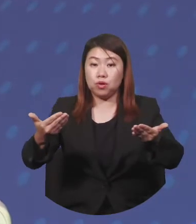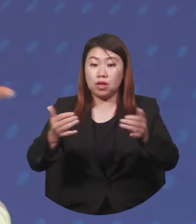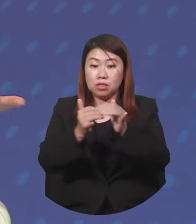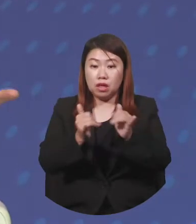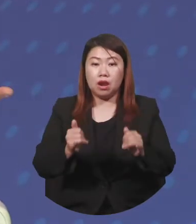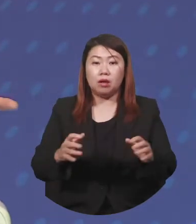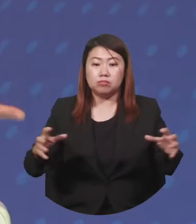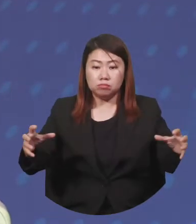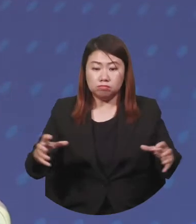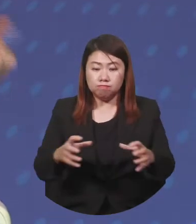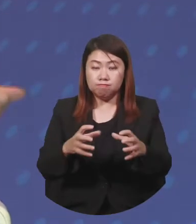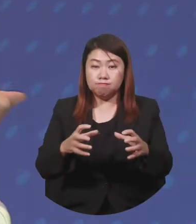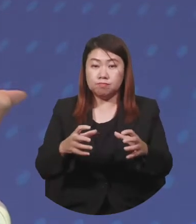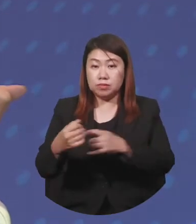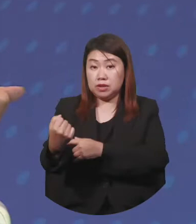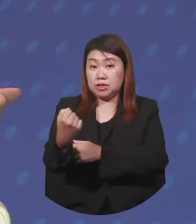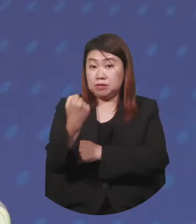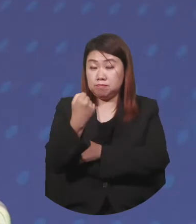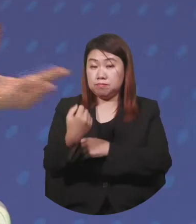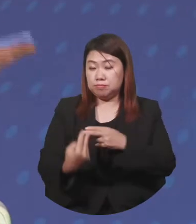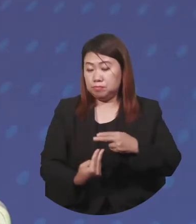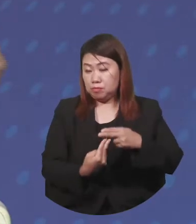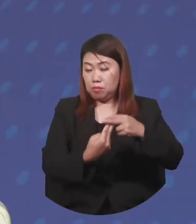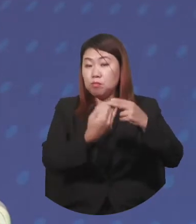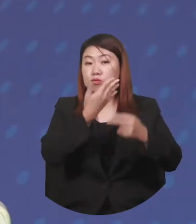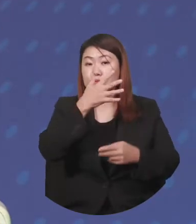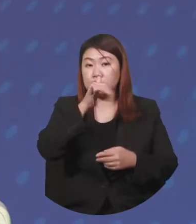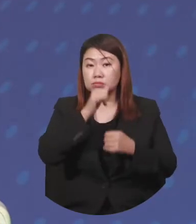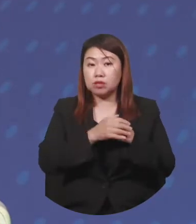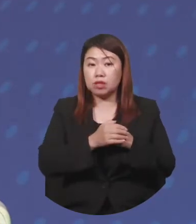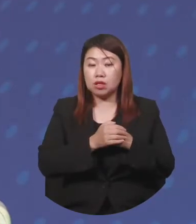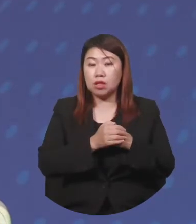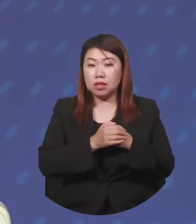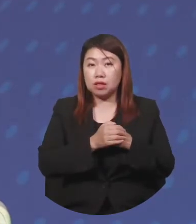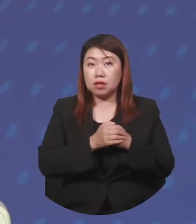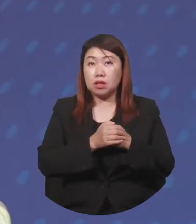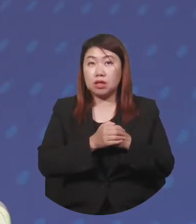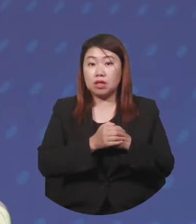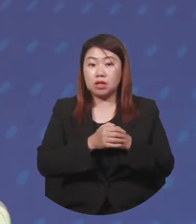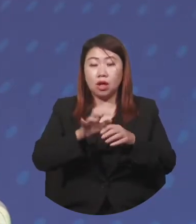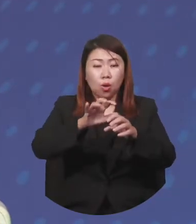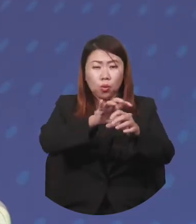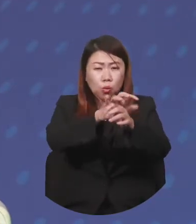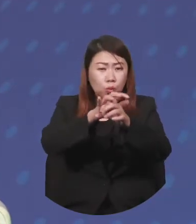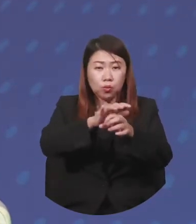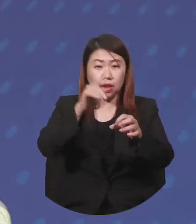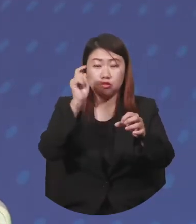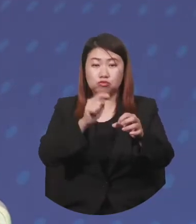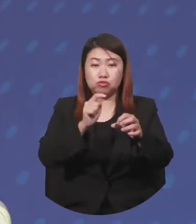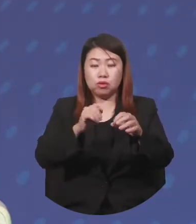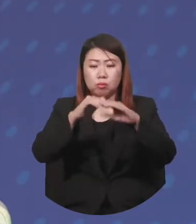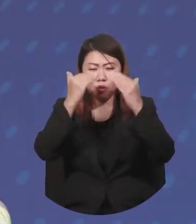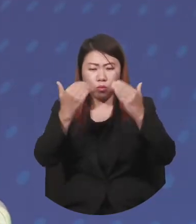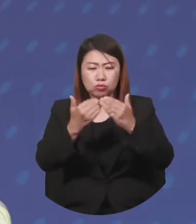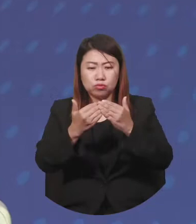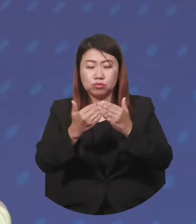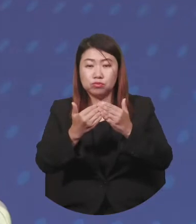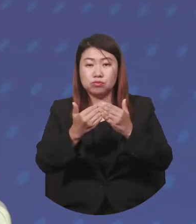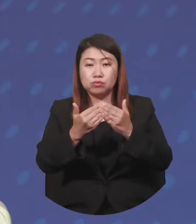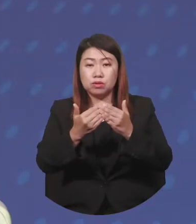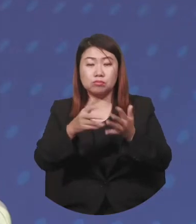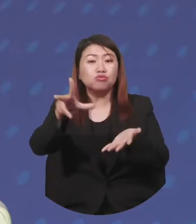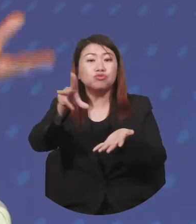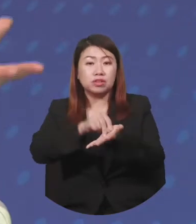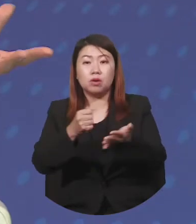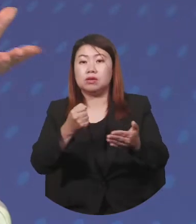it's sort of the sense of the common enemy. COVID was a common enemy. We united in the fight against COVID.